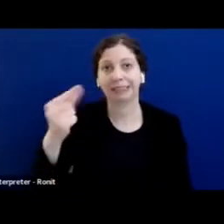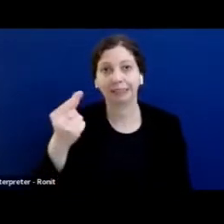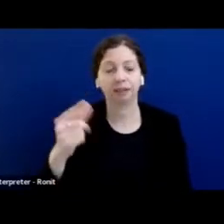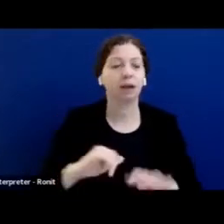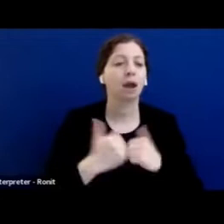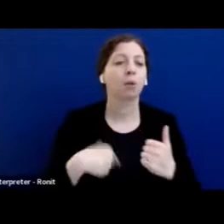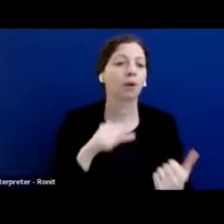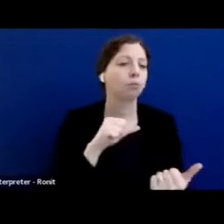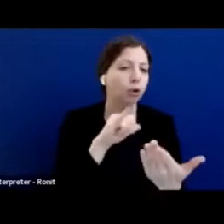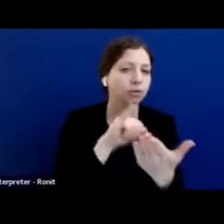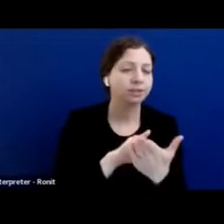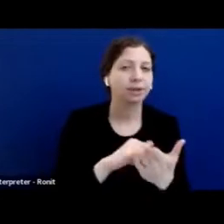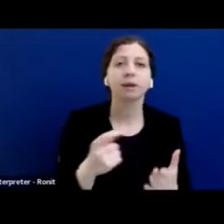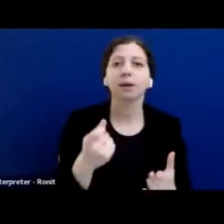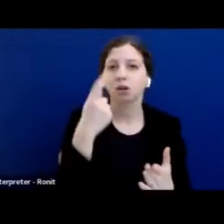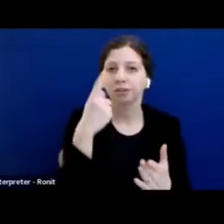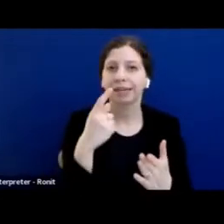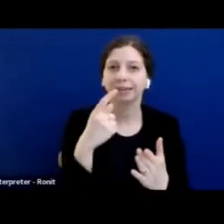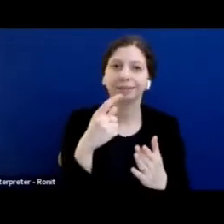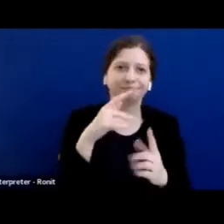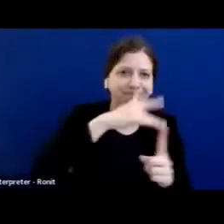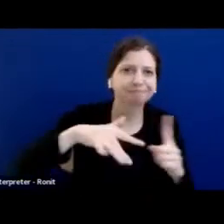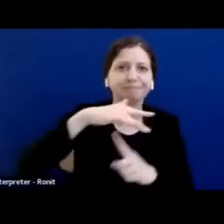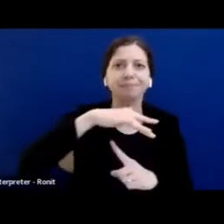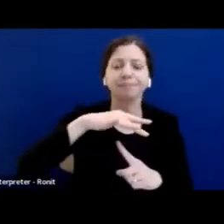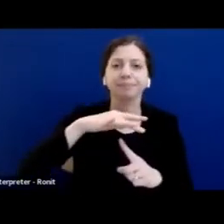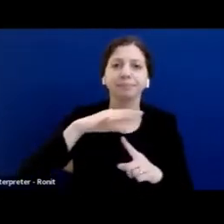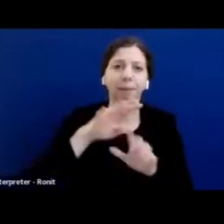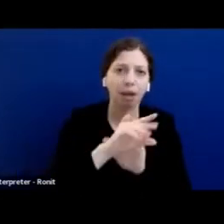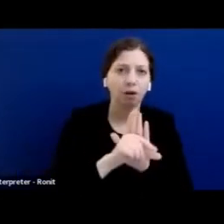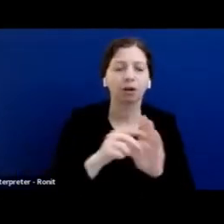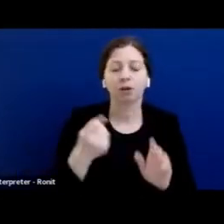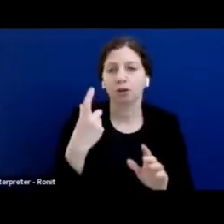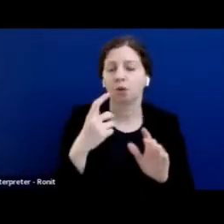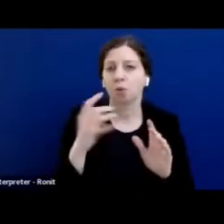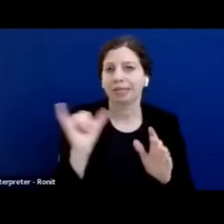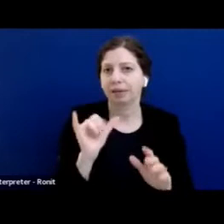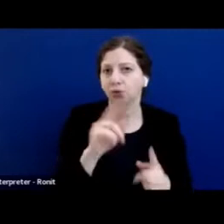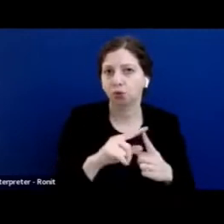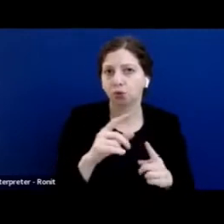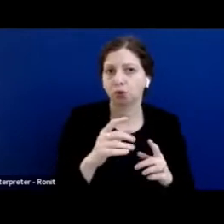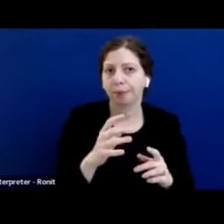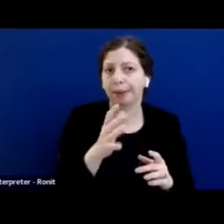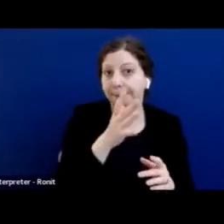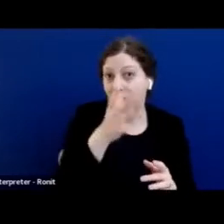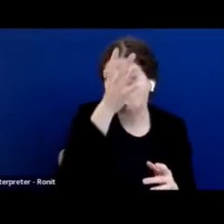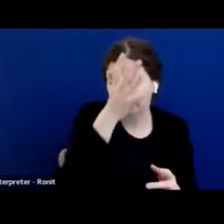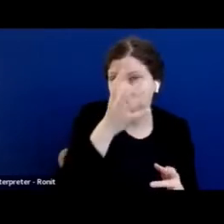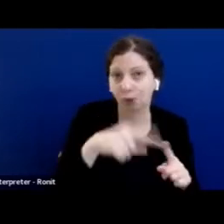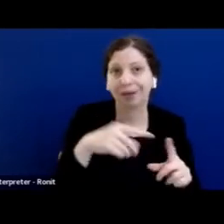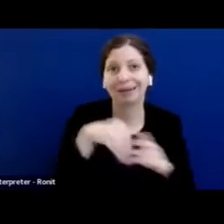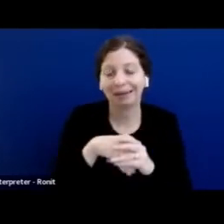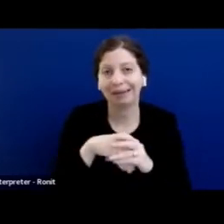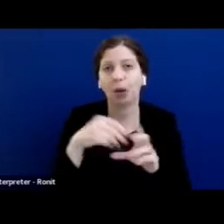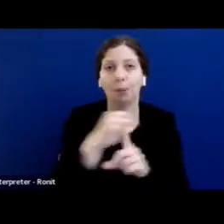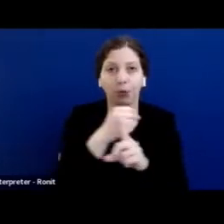really understanding what the context is and what it's like to be able to parent when you're in an abusive relationship. I